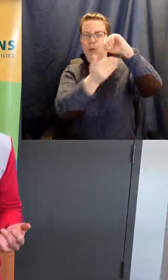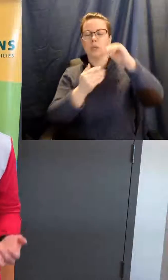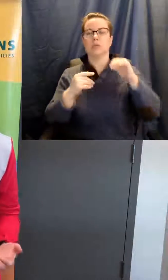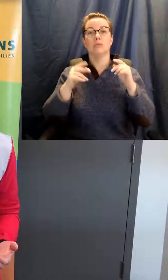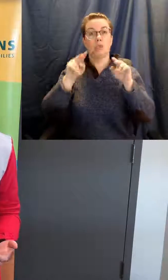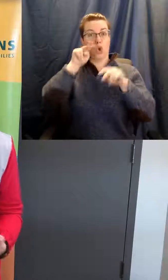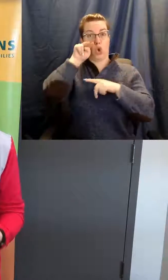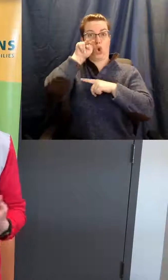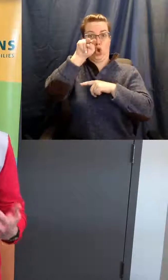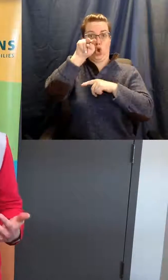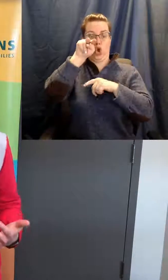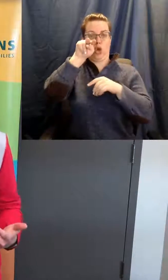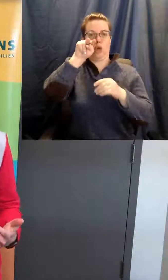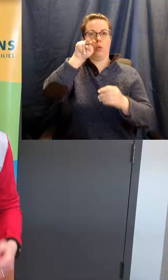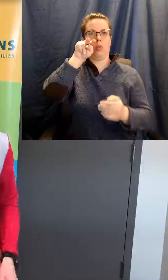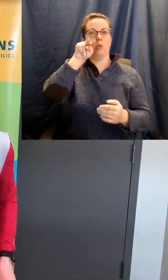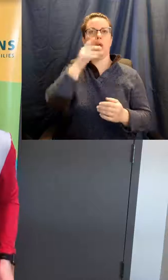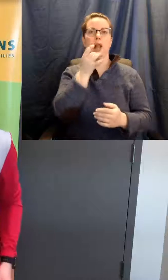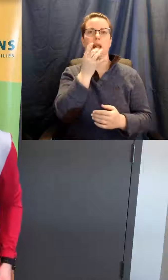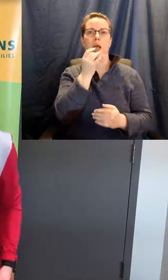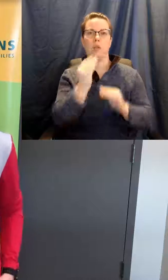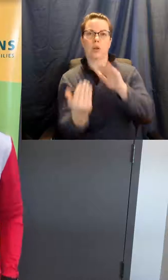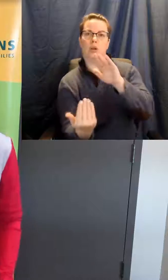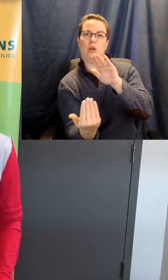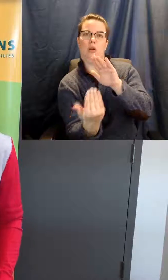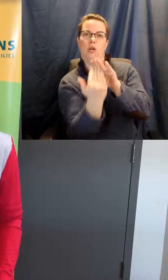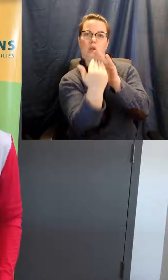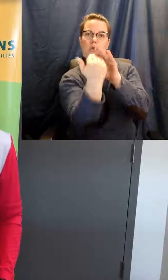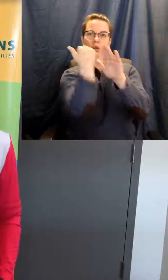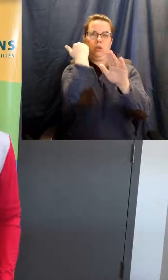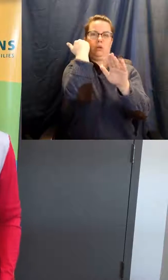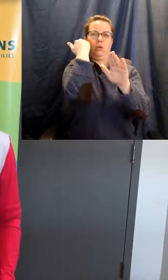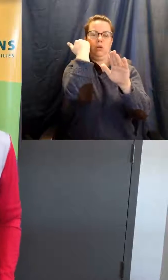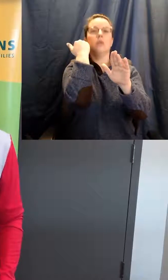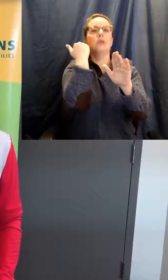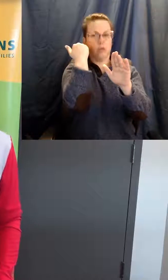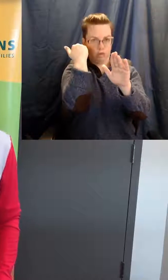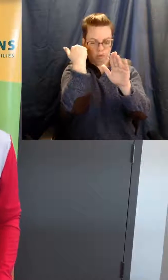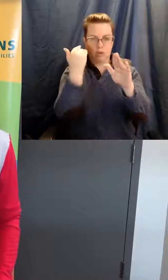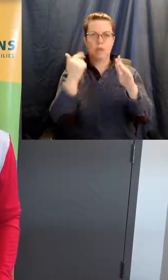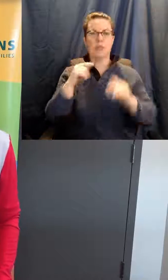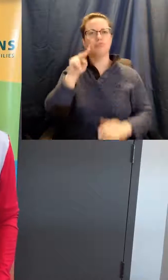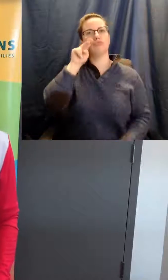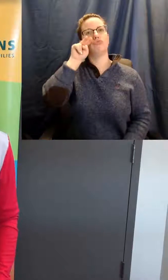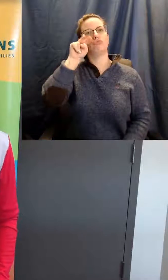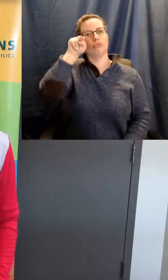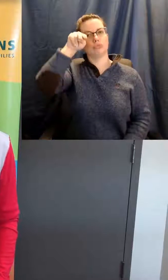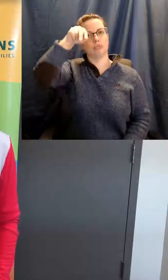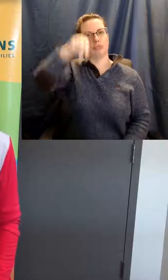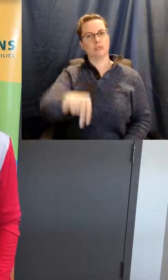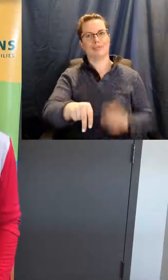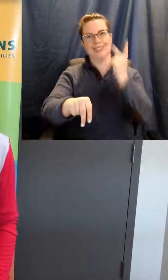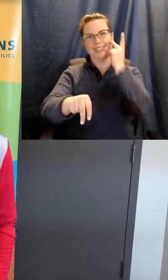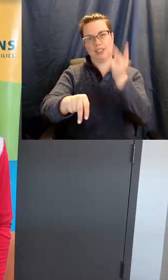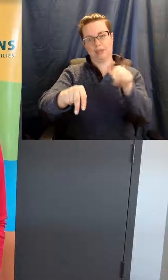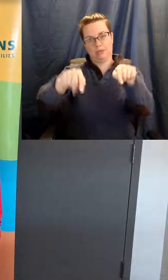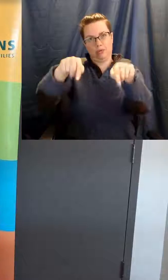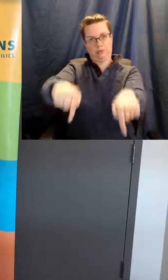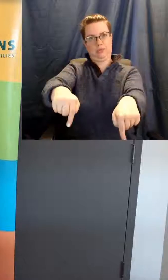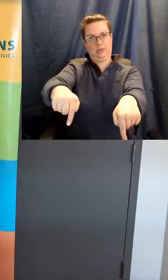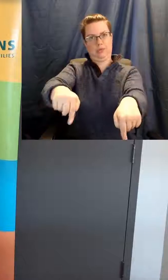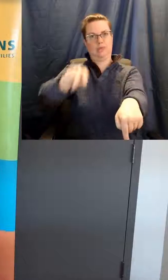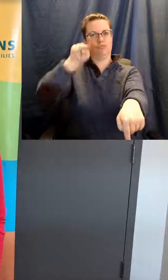an opportunity for professionals that work in these environments to try to keep their body as neutral as possible when they're doing their